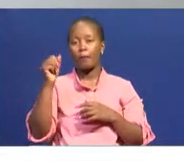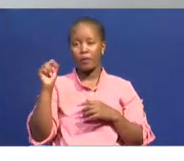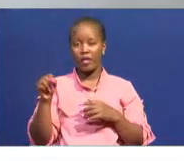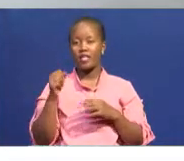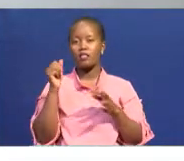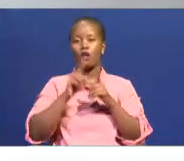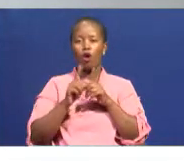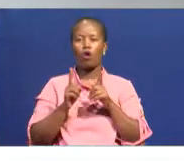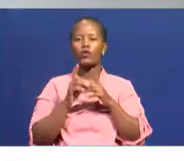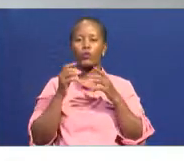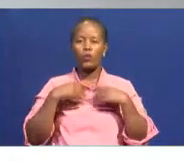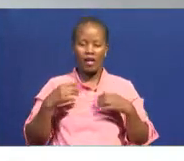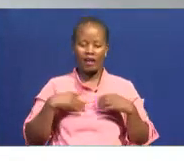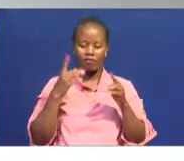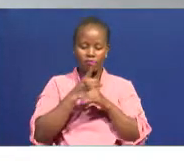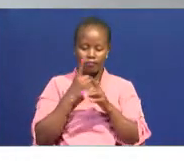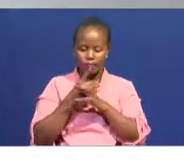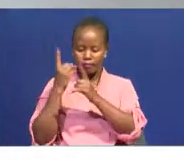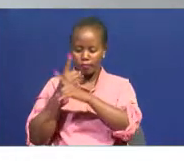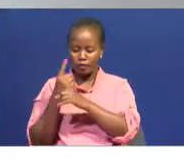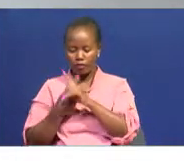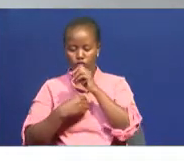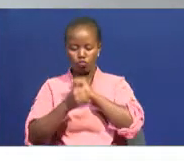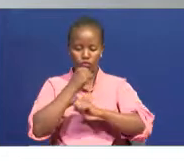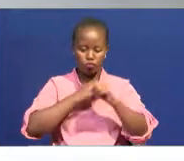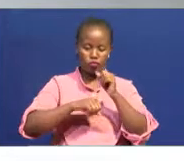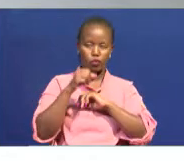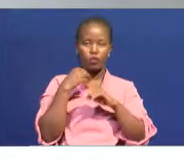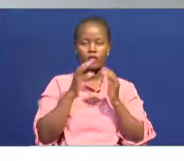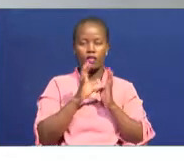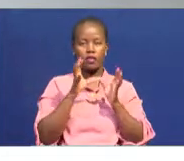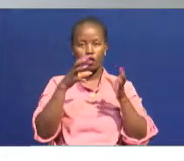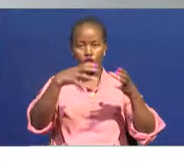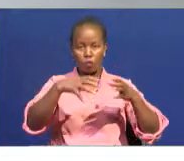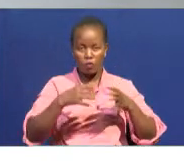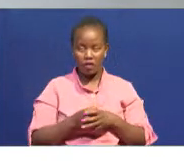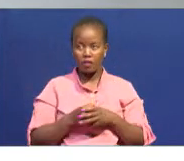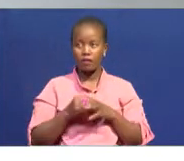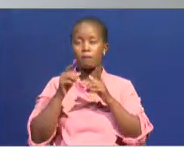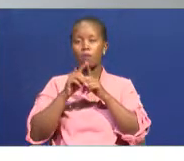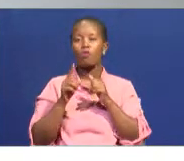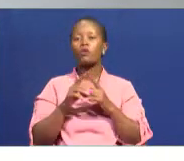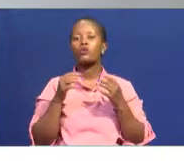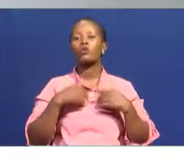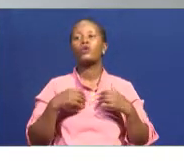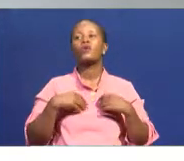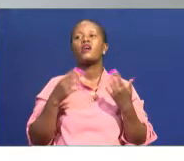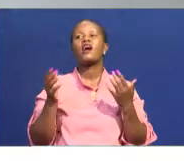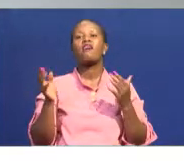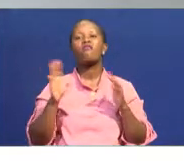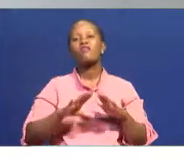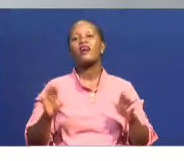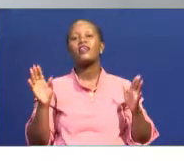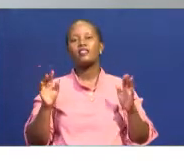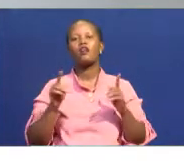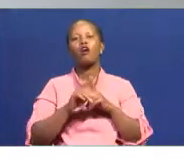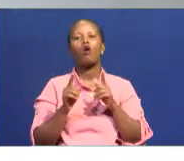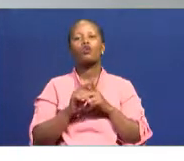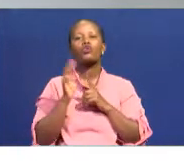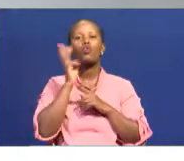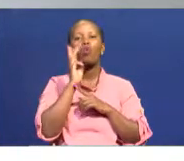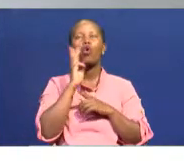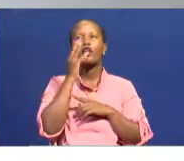also doing some great within the communities around the Ruma National Park. They have plans to pipe water to the